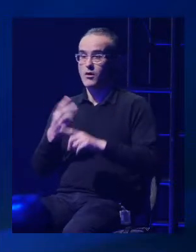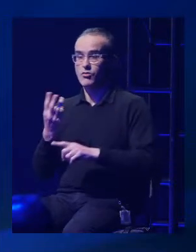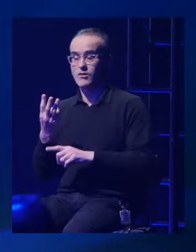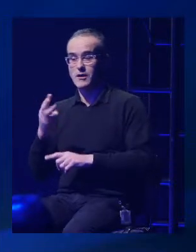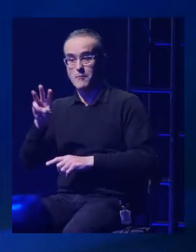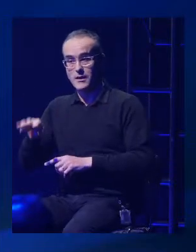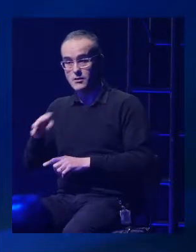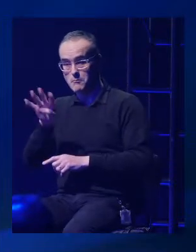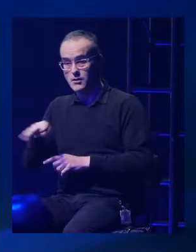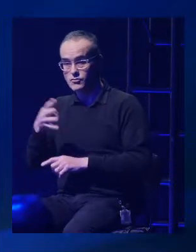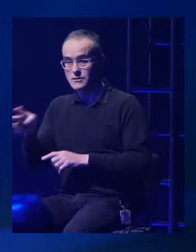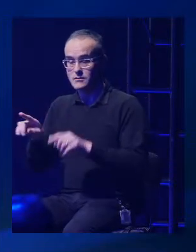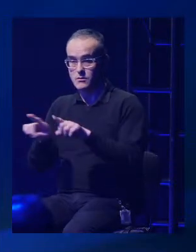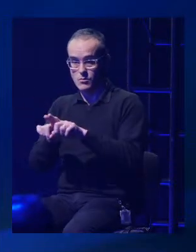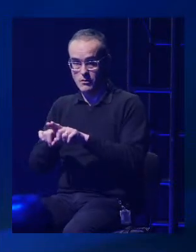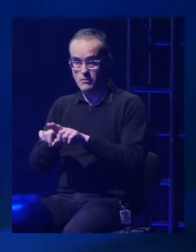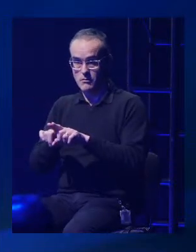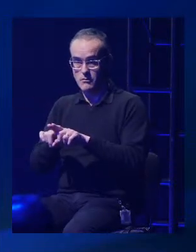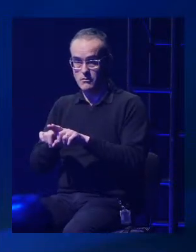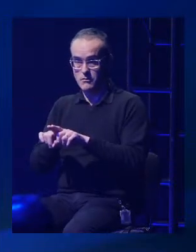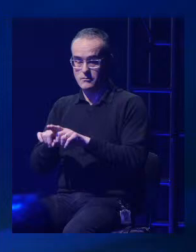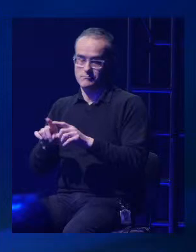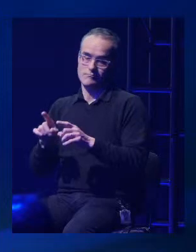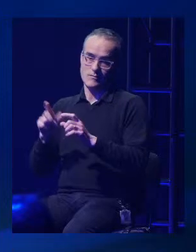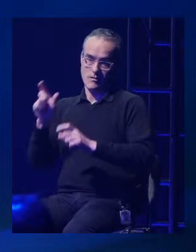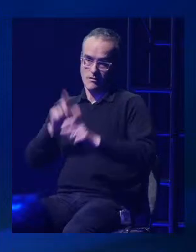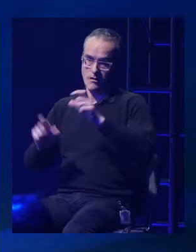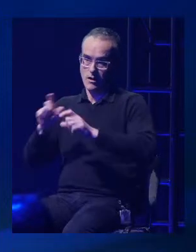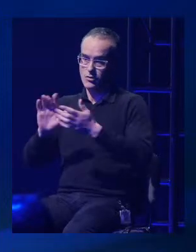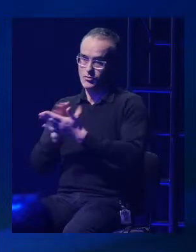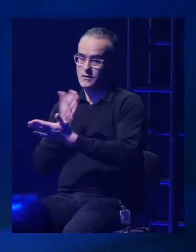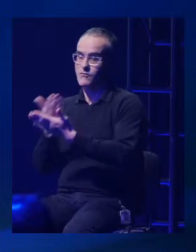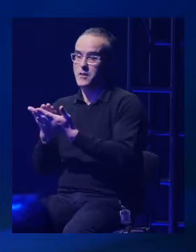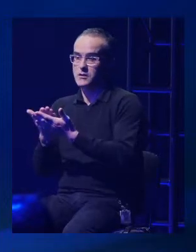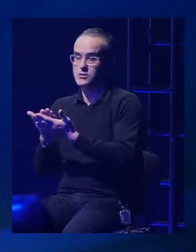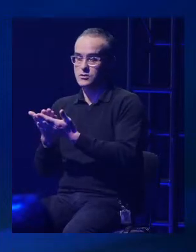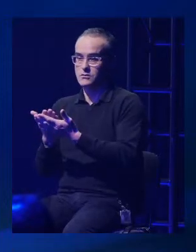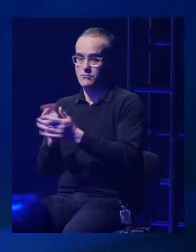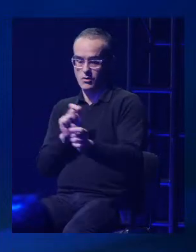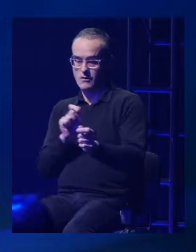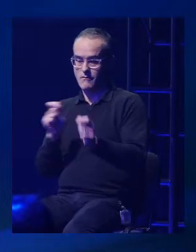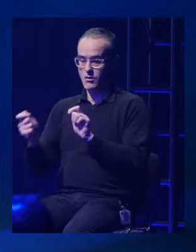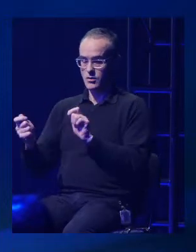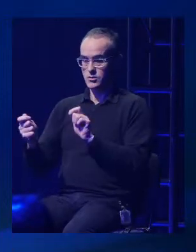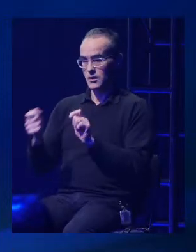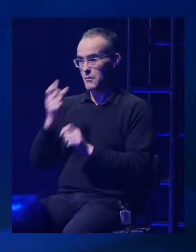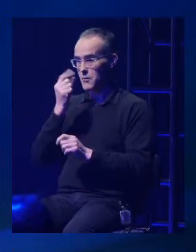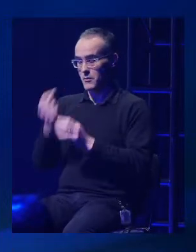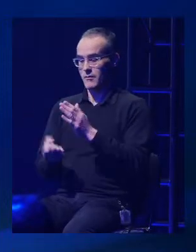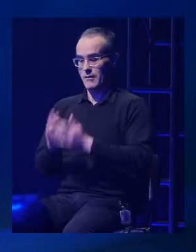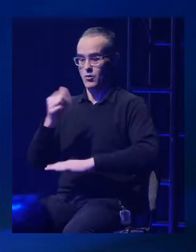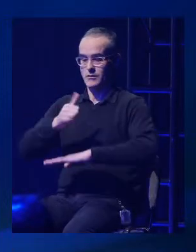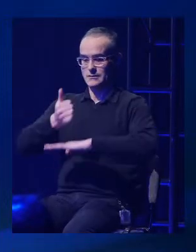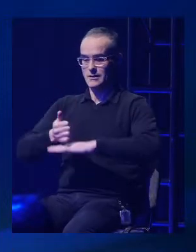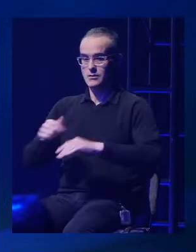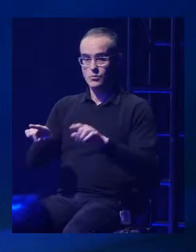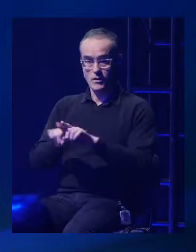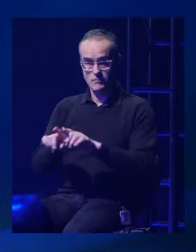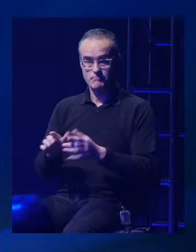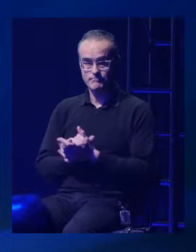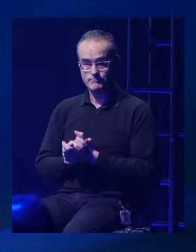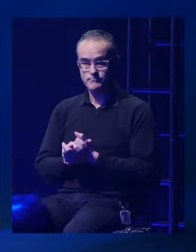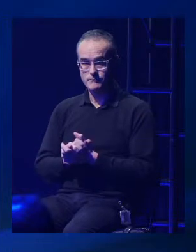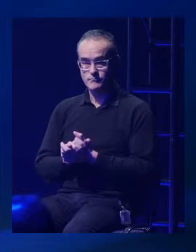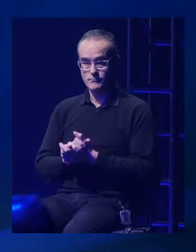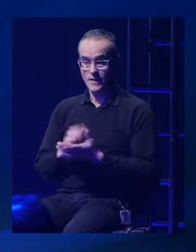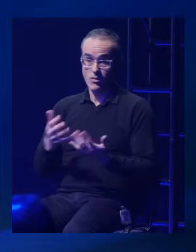are all of the main color transformation conversions that we may come up against on set as well. Sometimes the